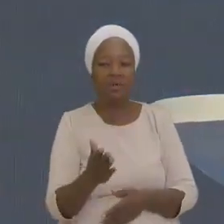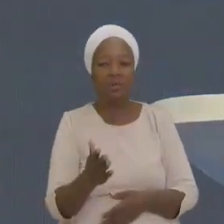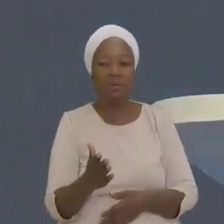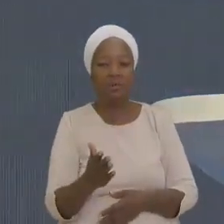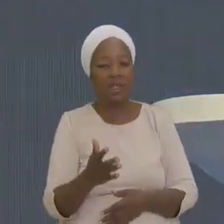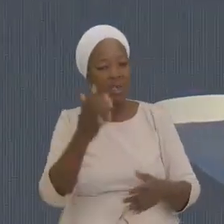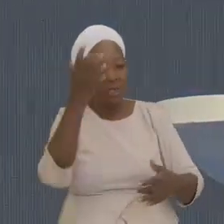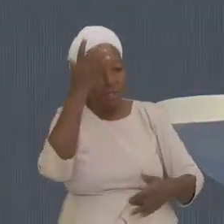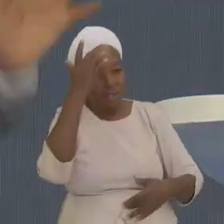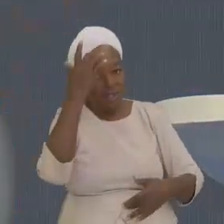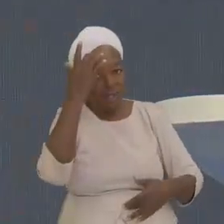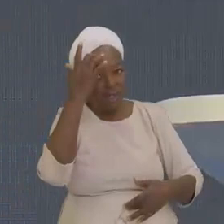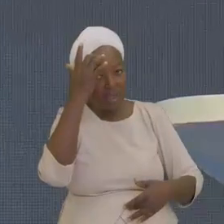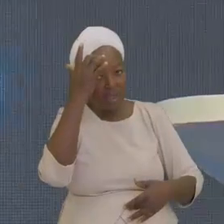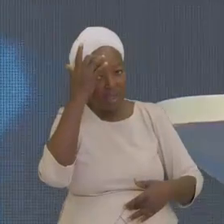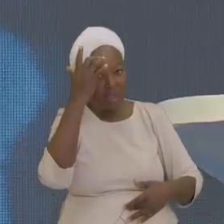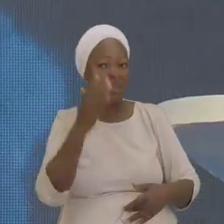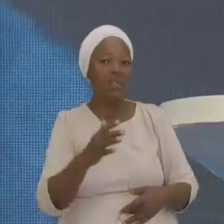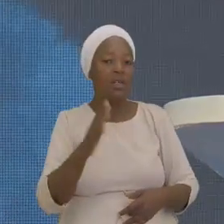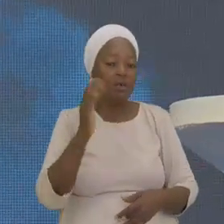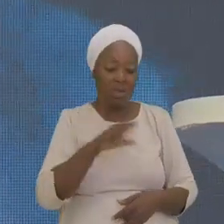Sickness would like to destroy us.